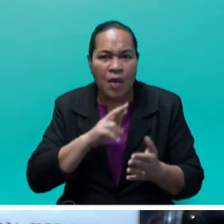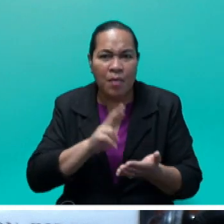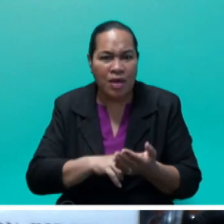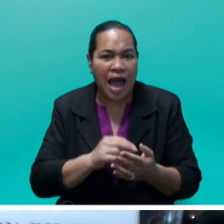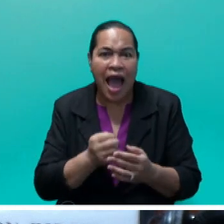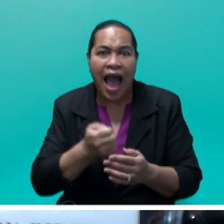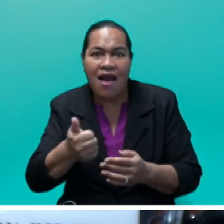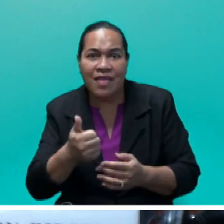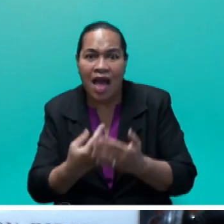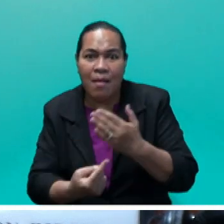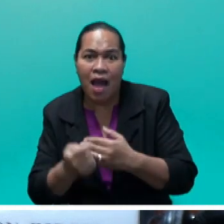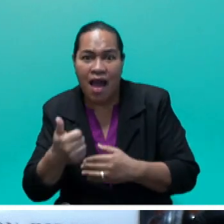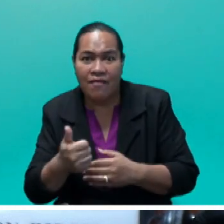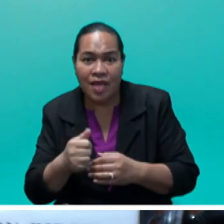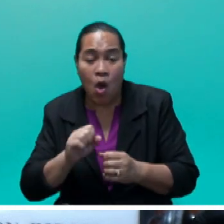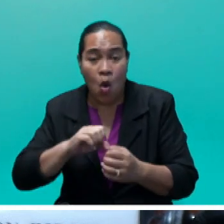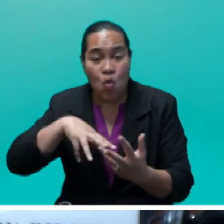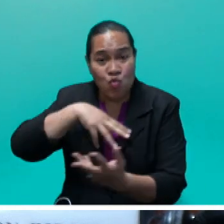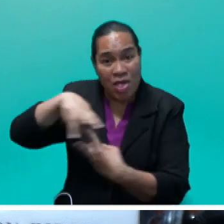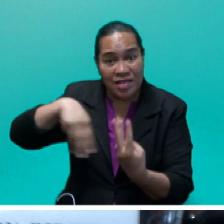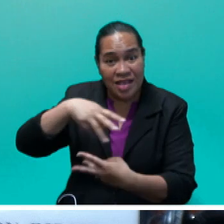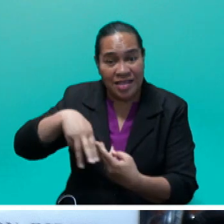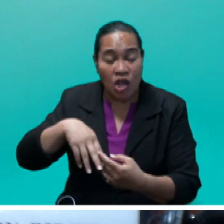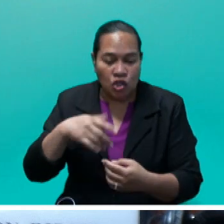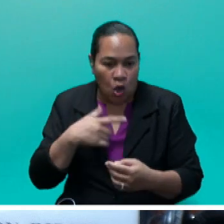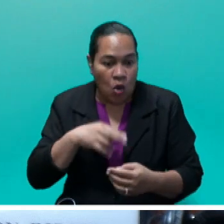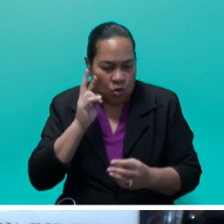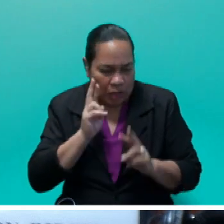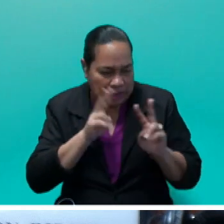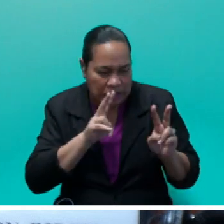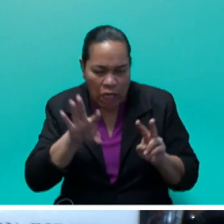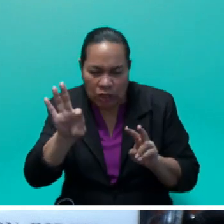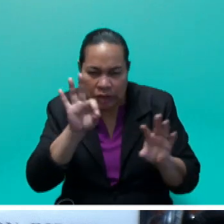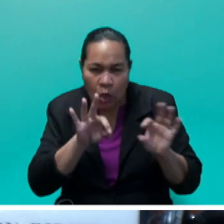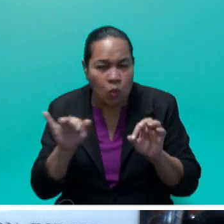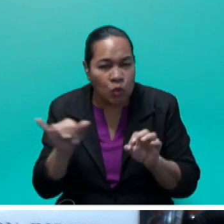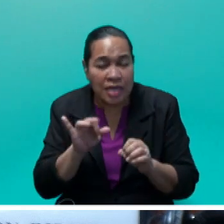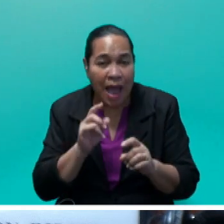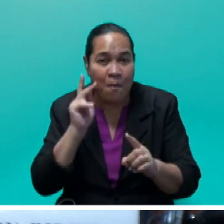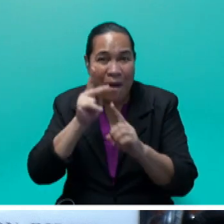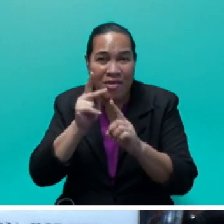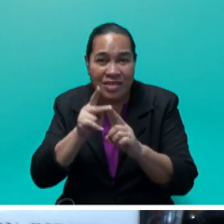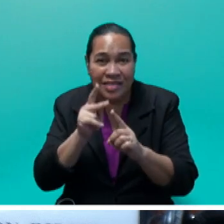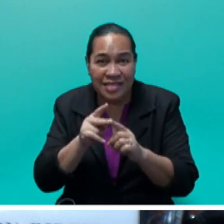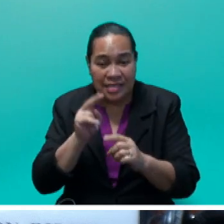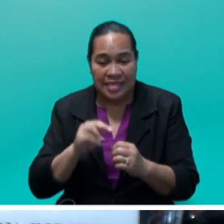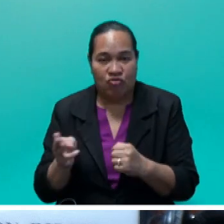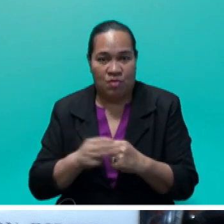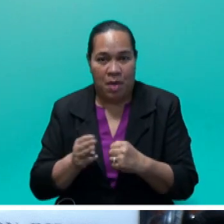just picked those who urgently need the repair. And those ones we'll